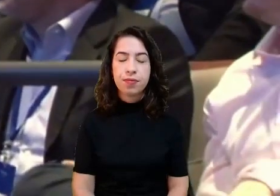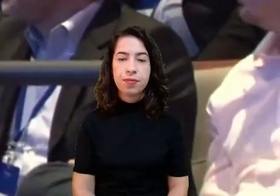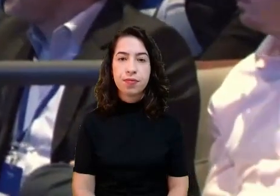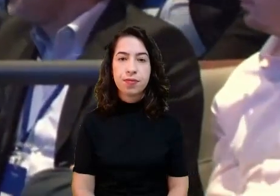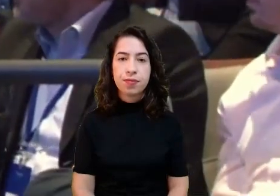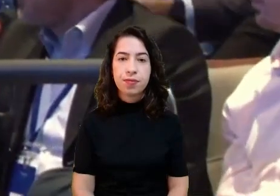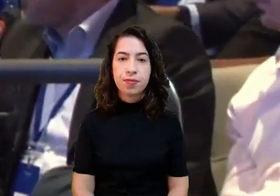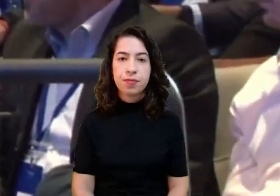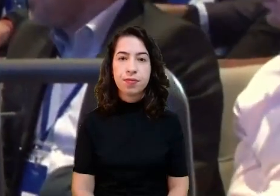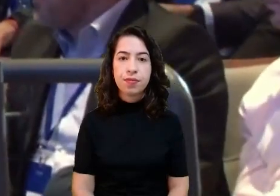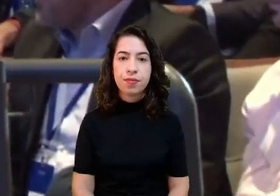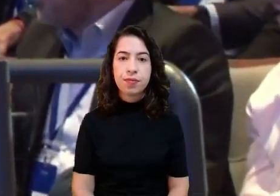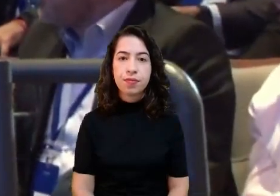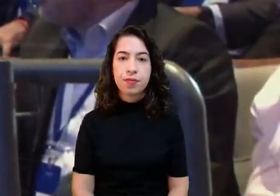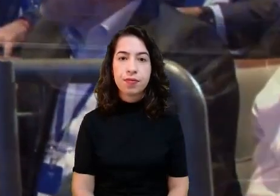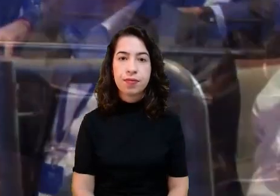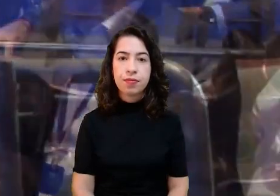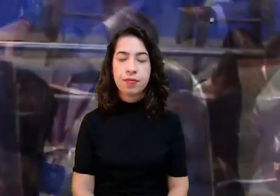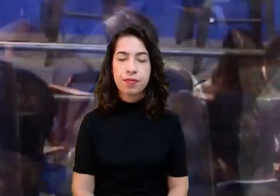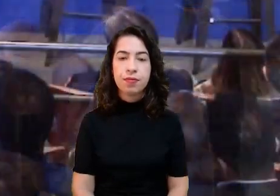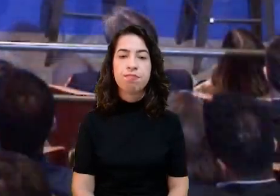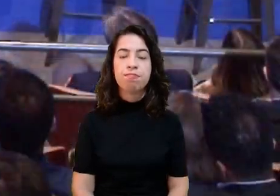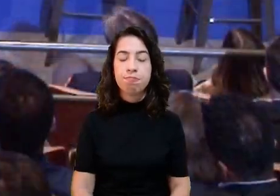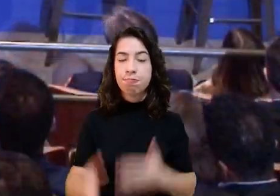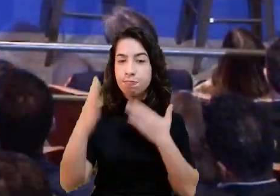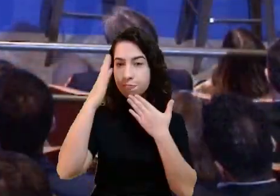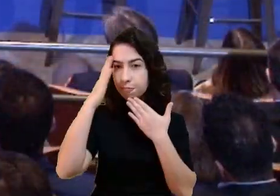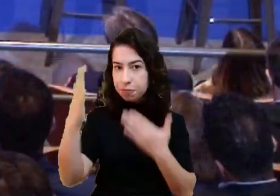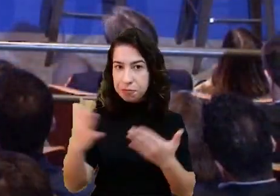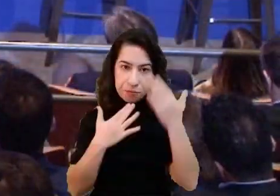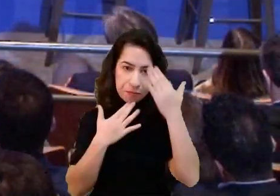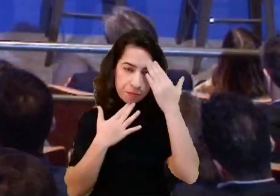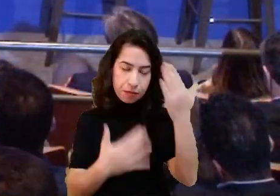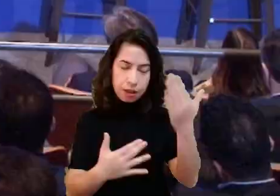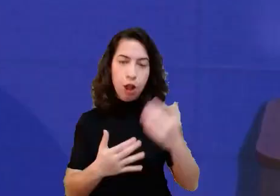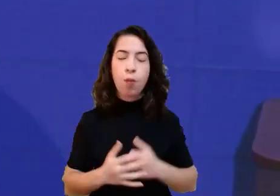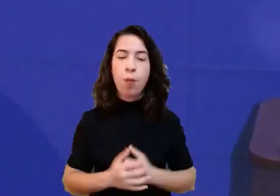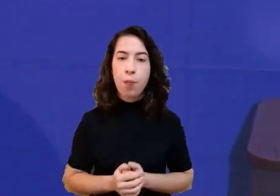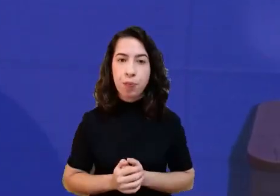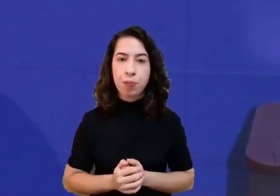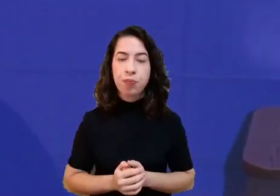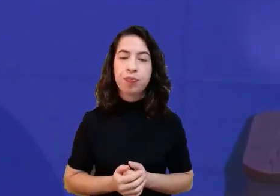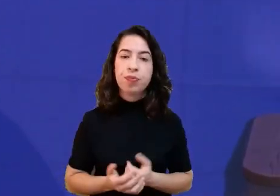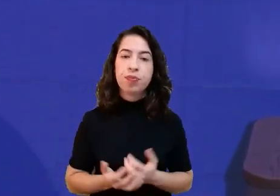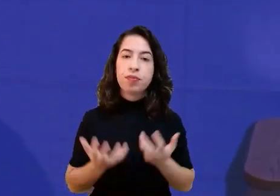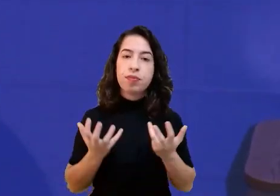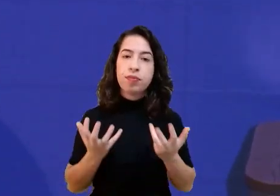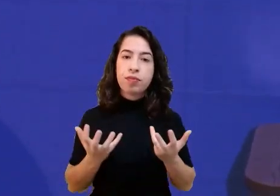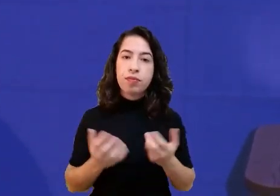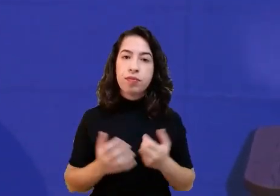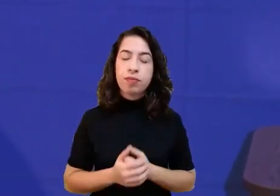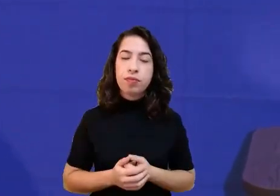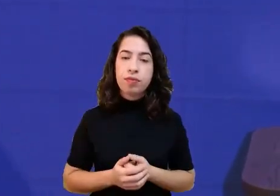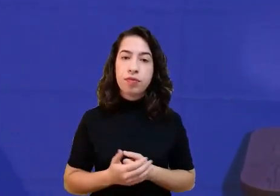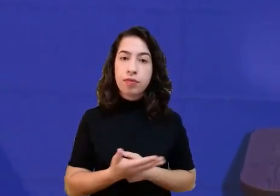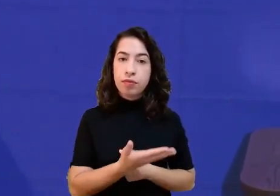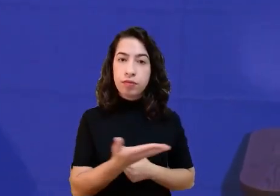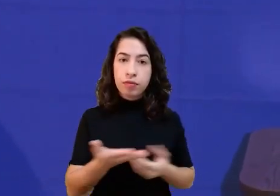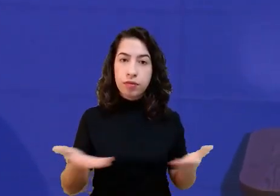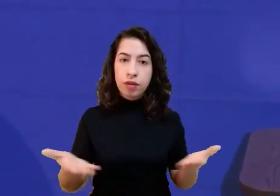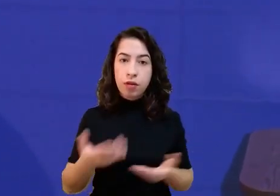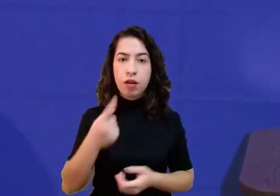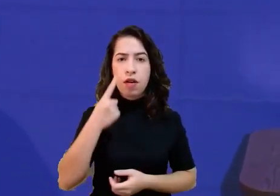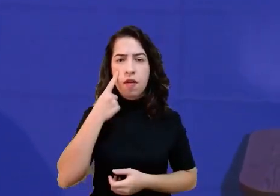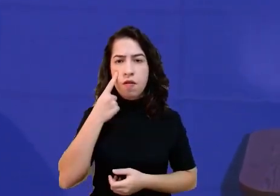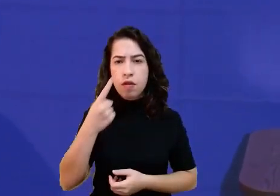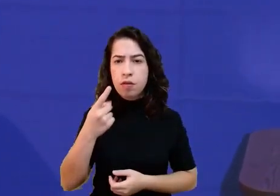Thank you, Jefferson, Julio. Right now, I would like you